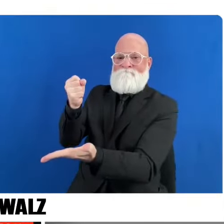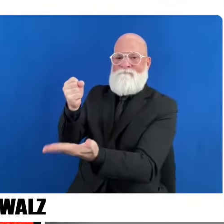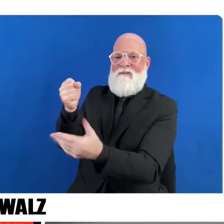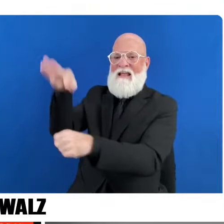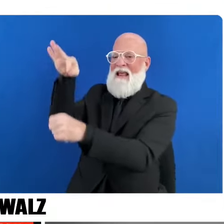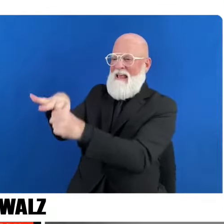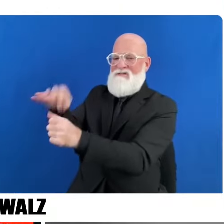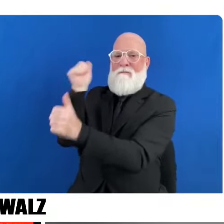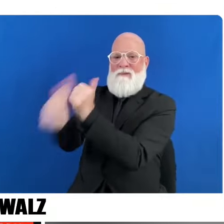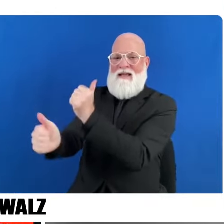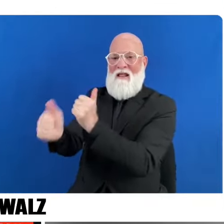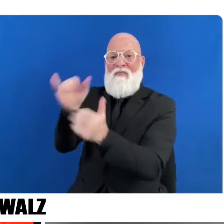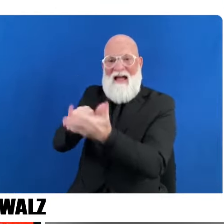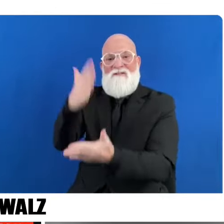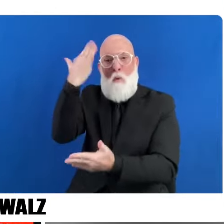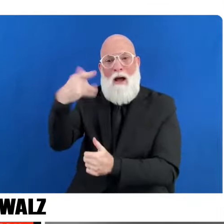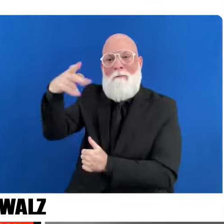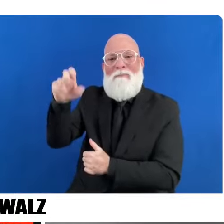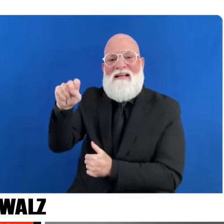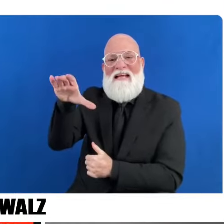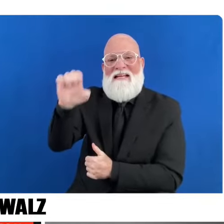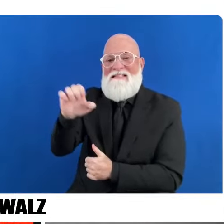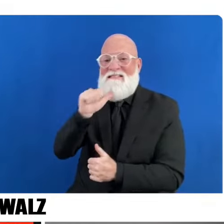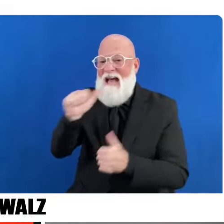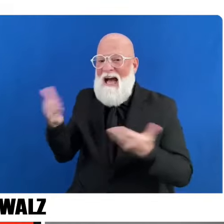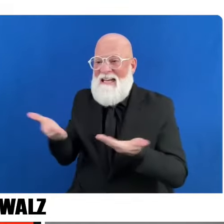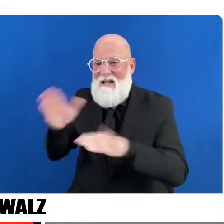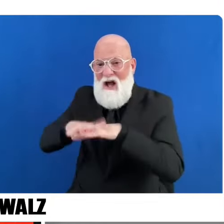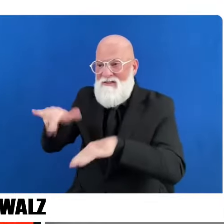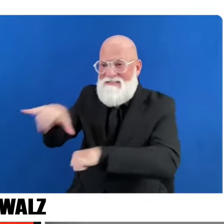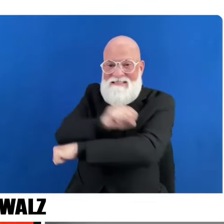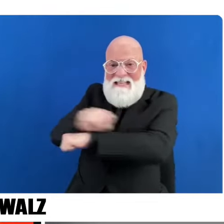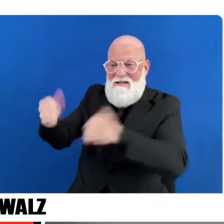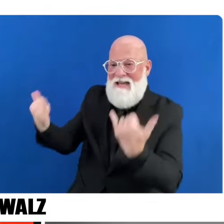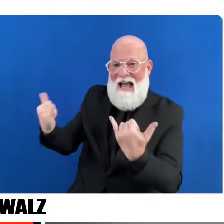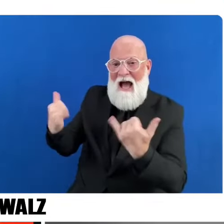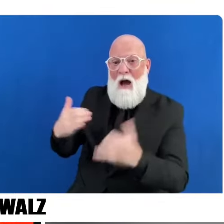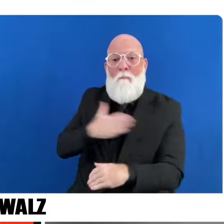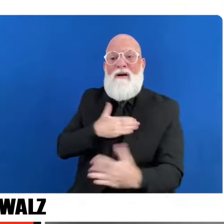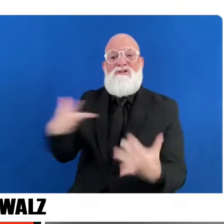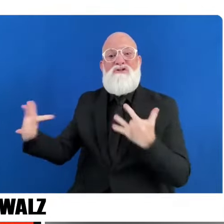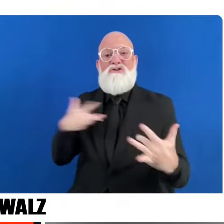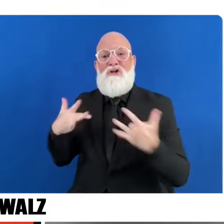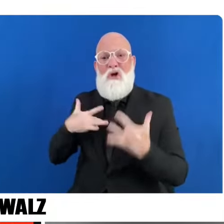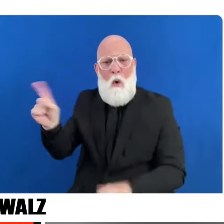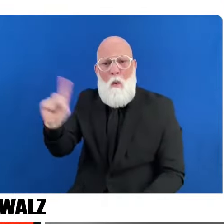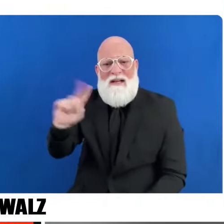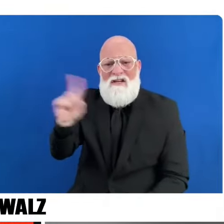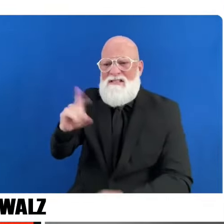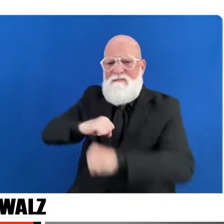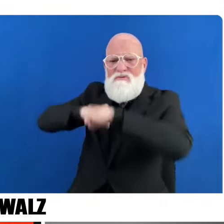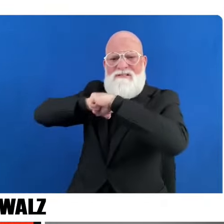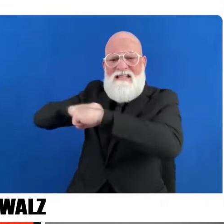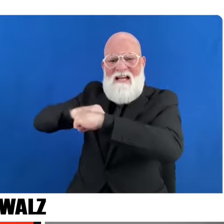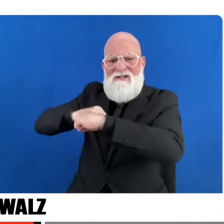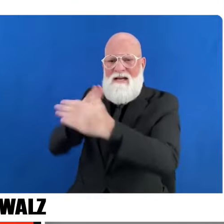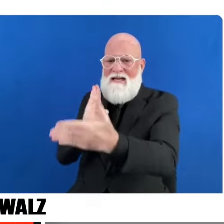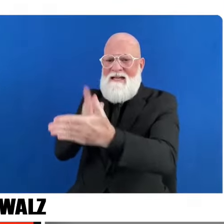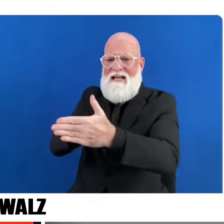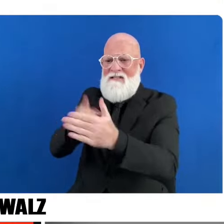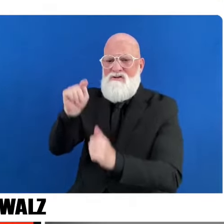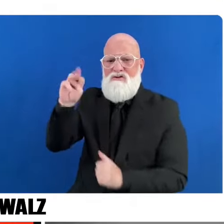stage. What I'm concerned about is, where is the firewall with Donald Trump? Where is the